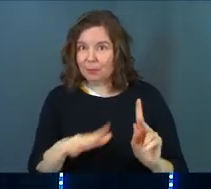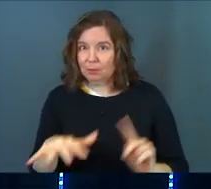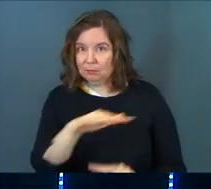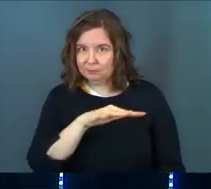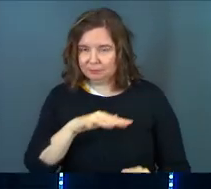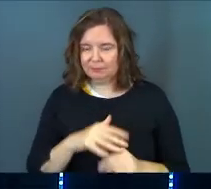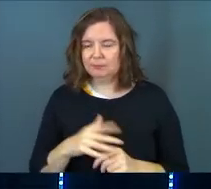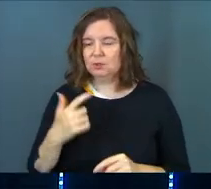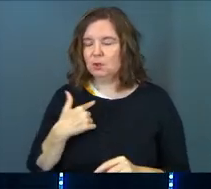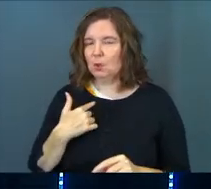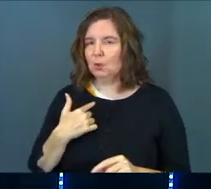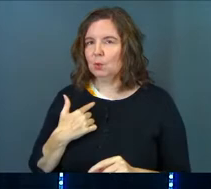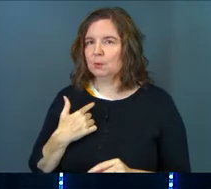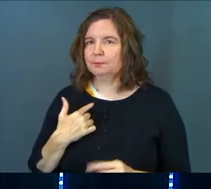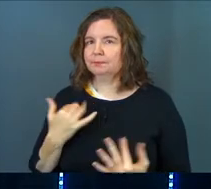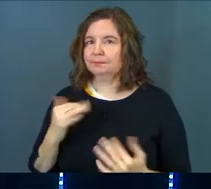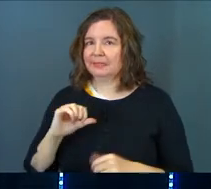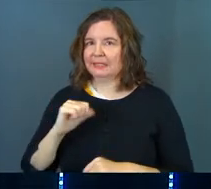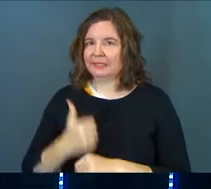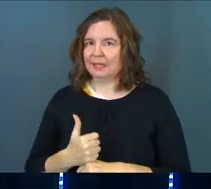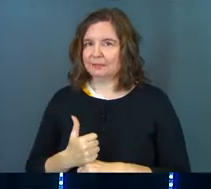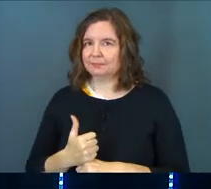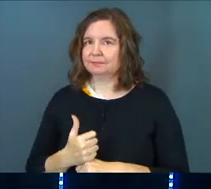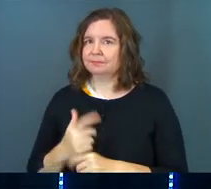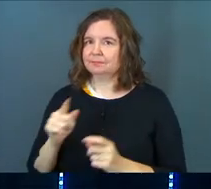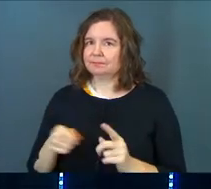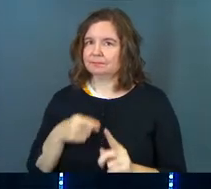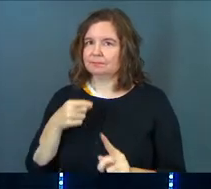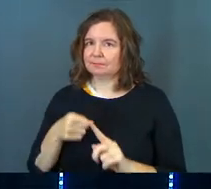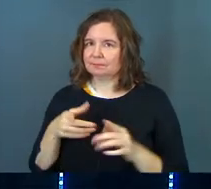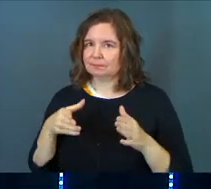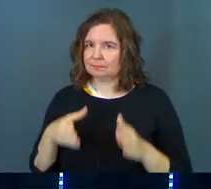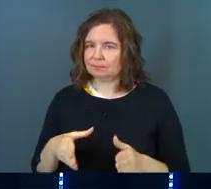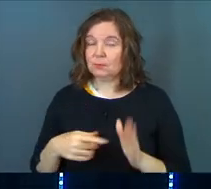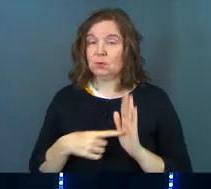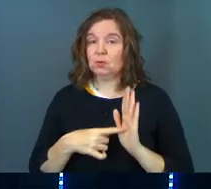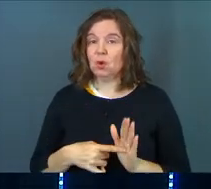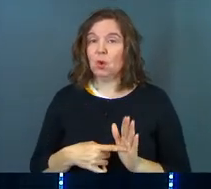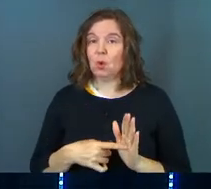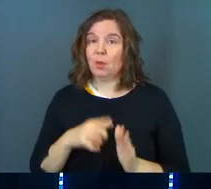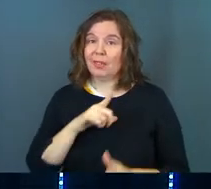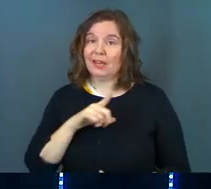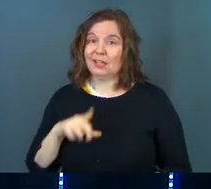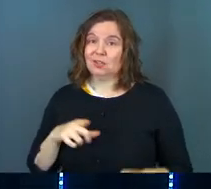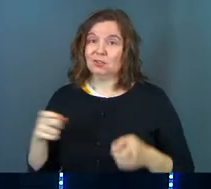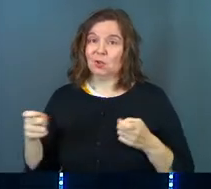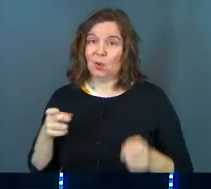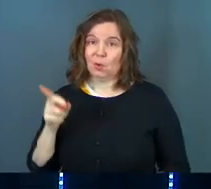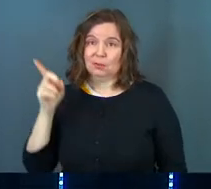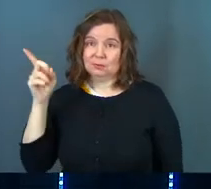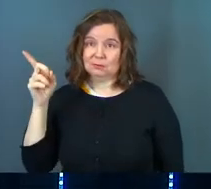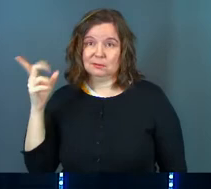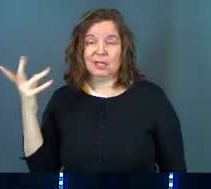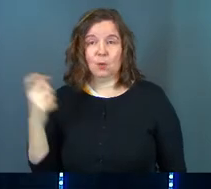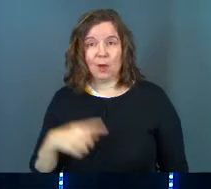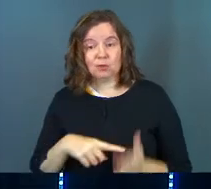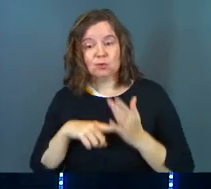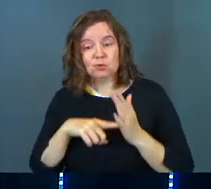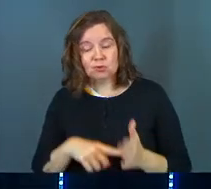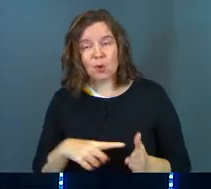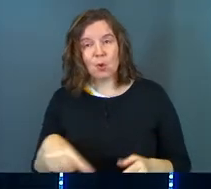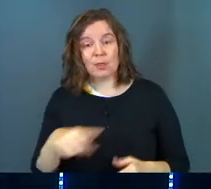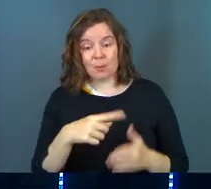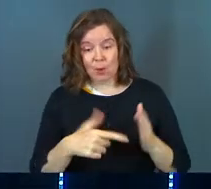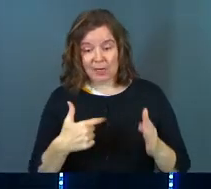people. So he sets this whole thing up in a very specific way to show that he's Lord. He wants to